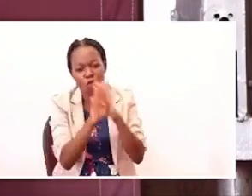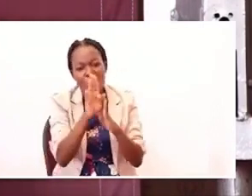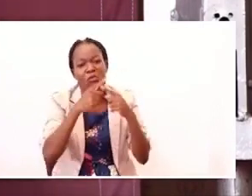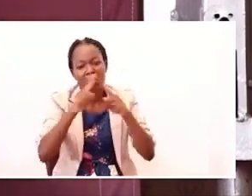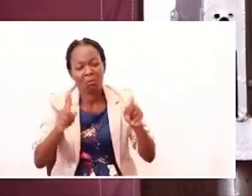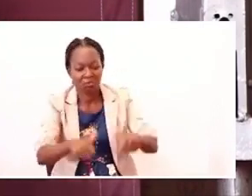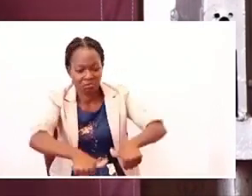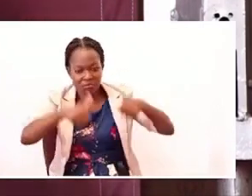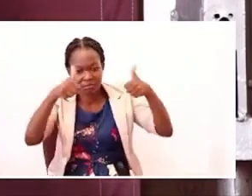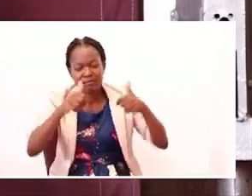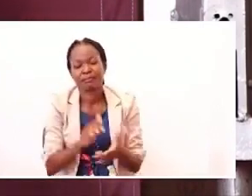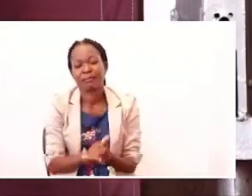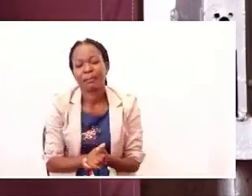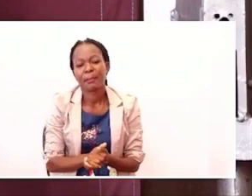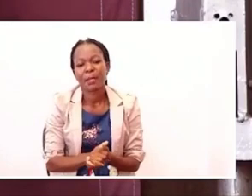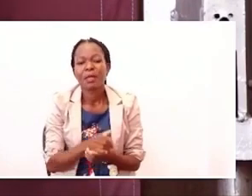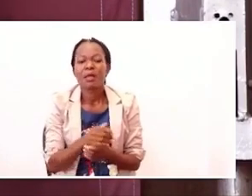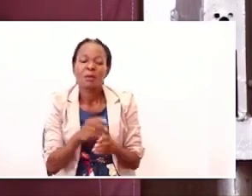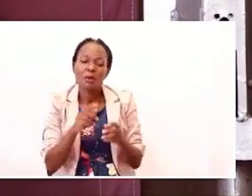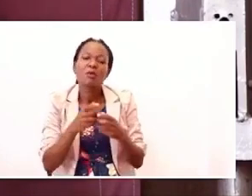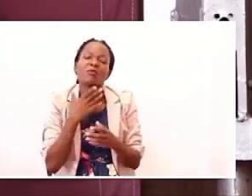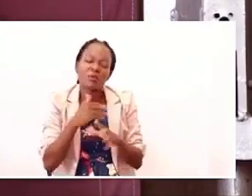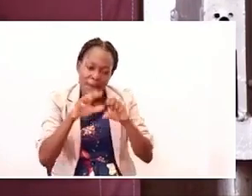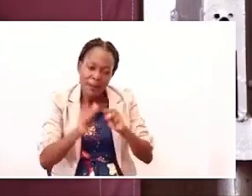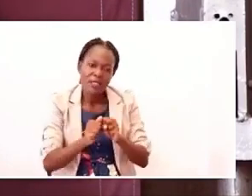For abandoning a timely homegrown solution,